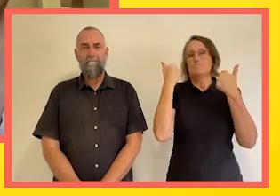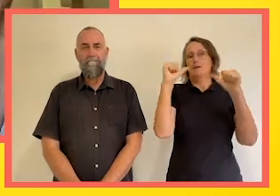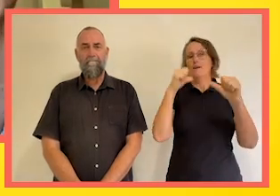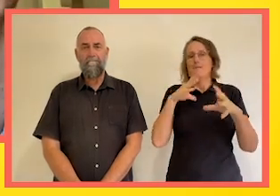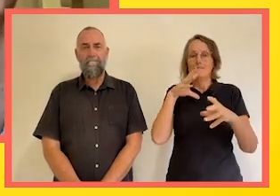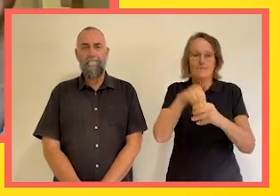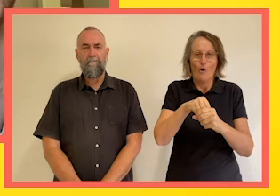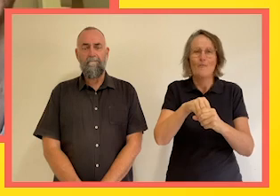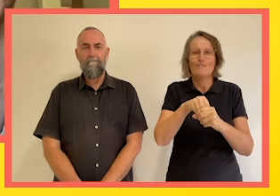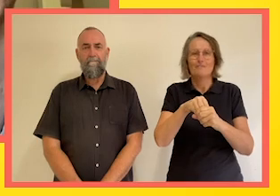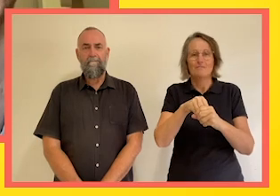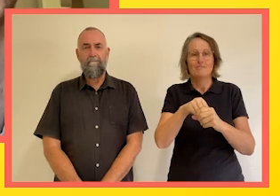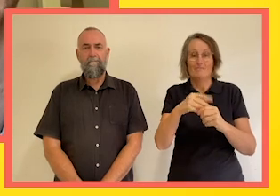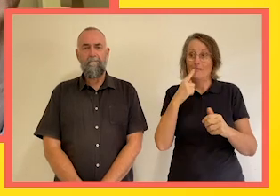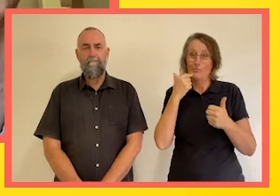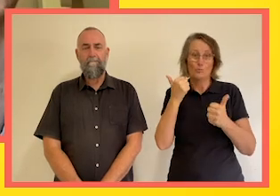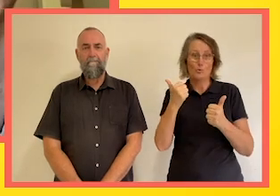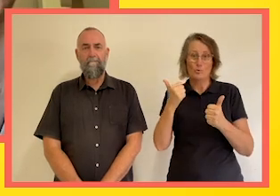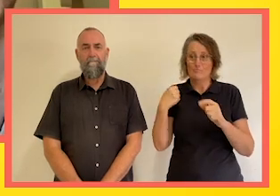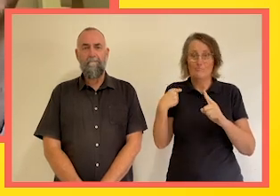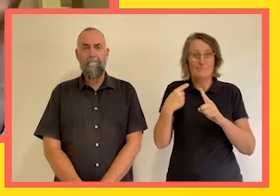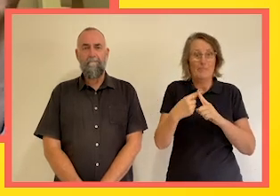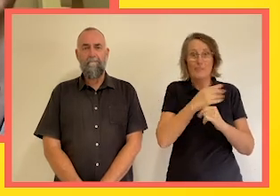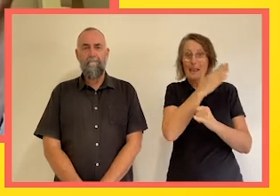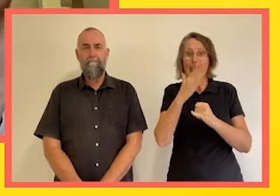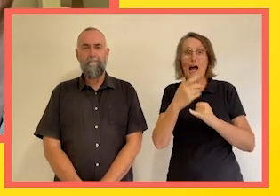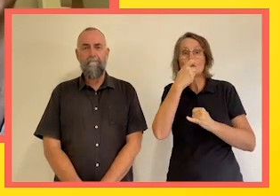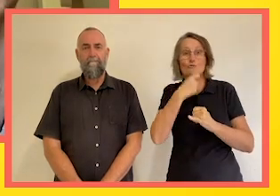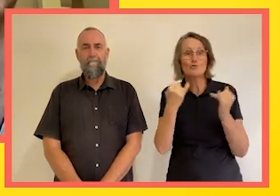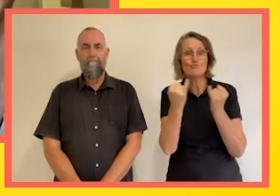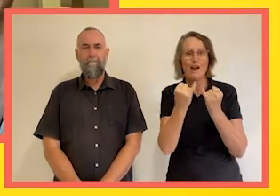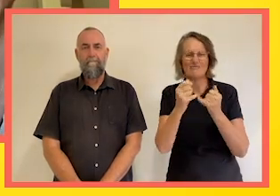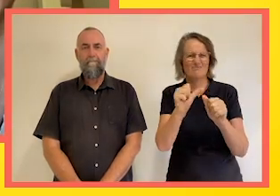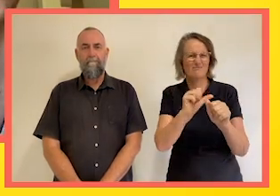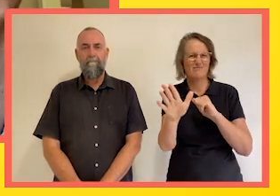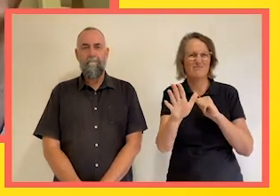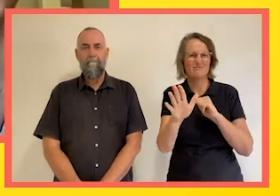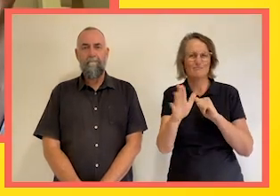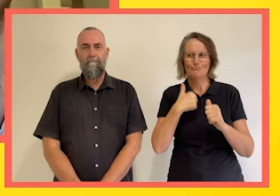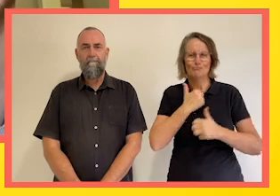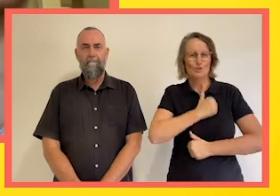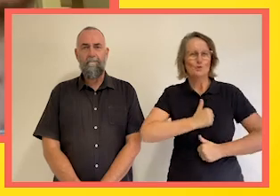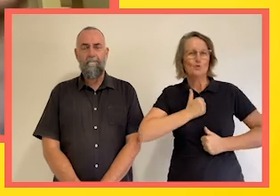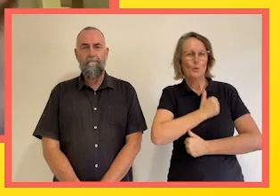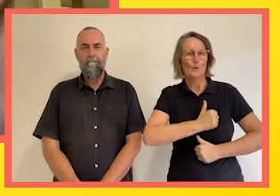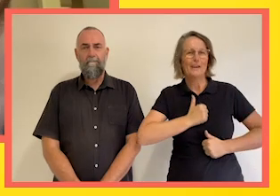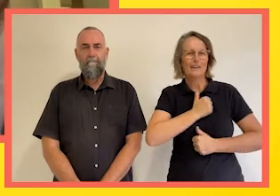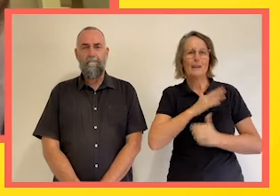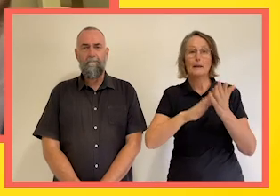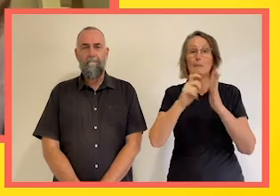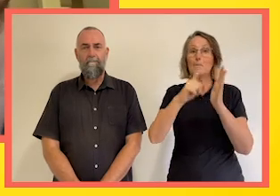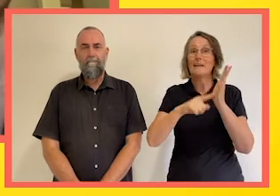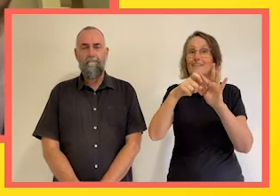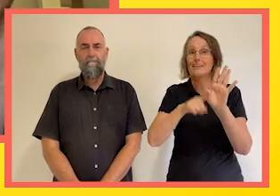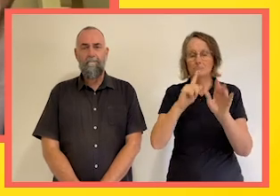end and ended up having a cracking last couple of races at the end of the season and really enjoyed that in Italy.